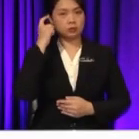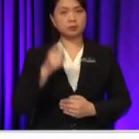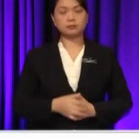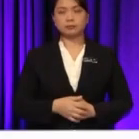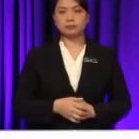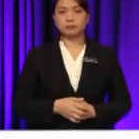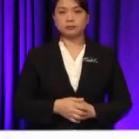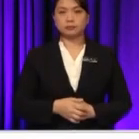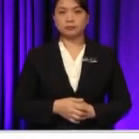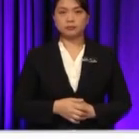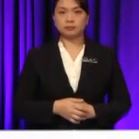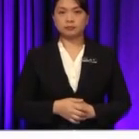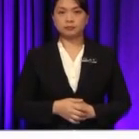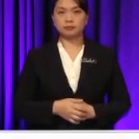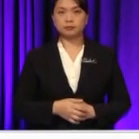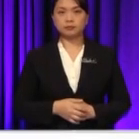be